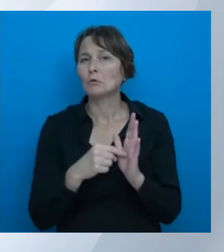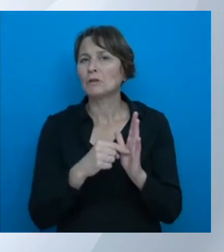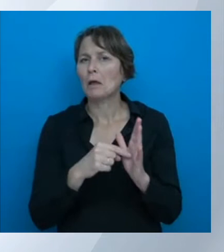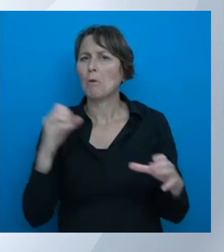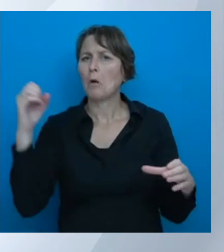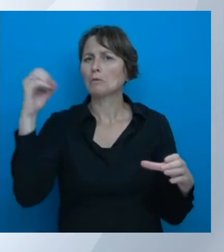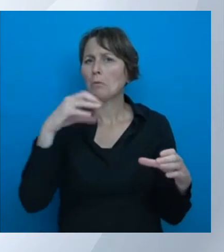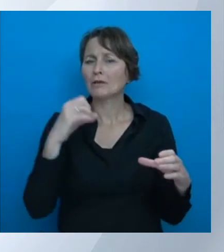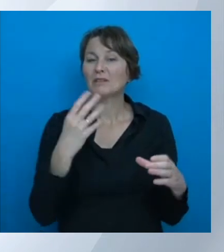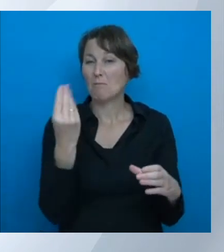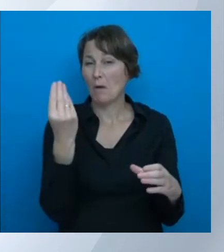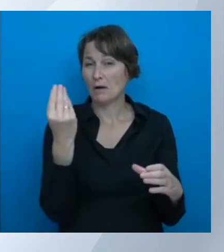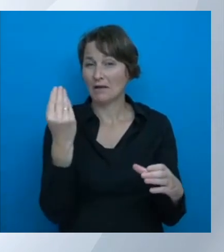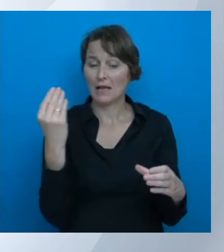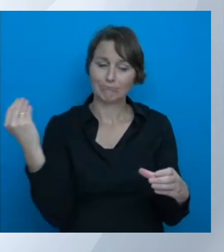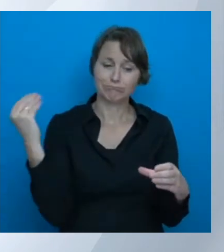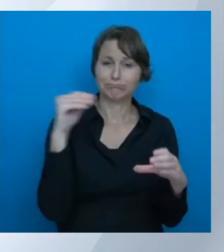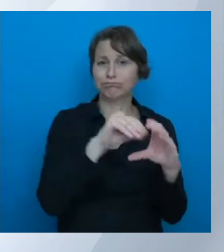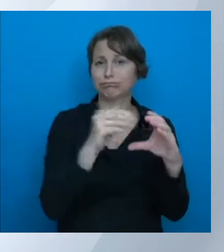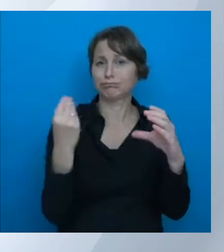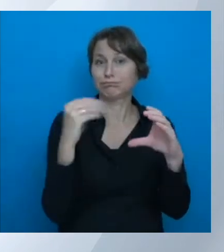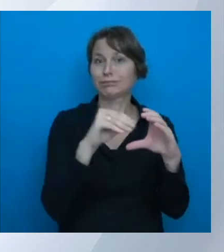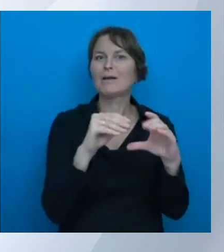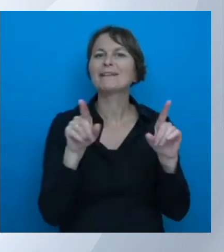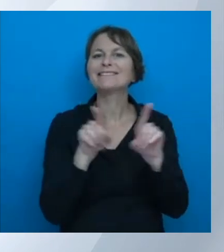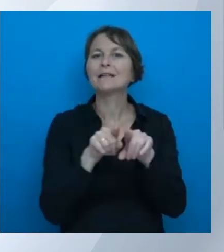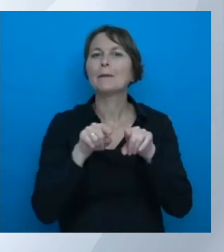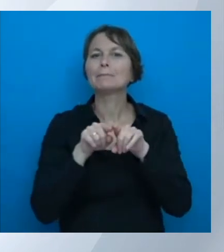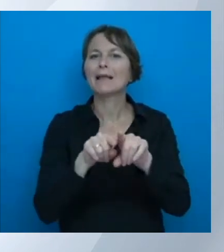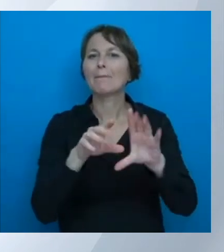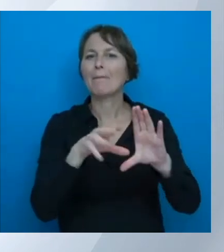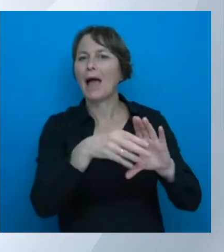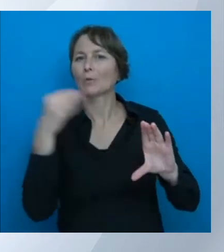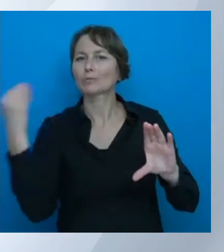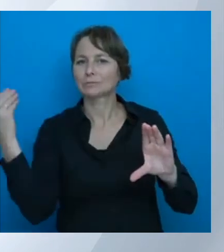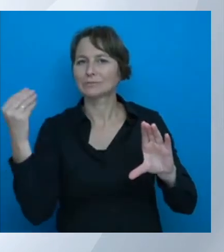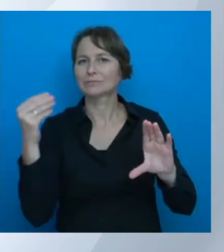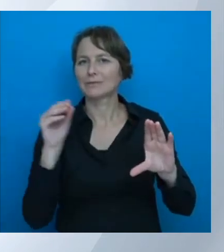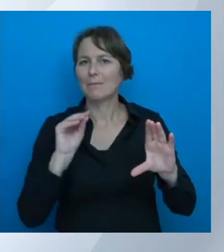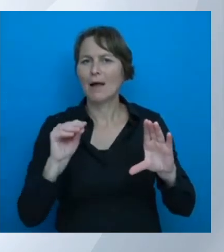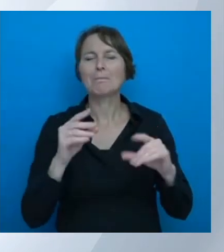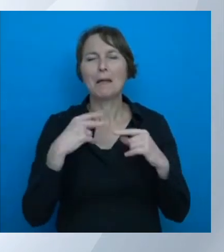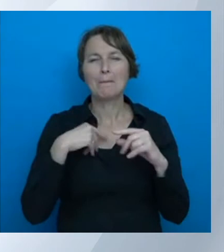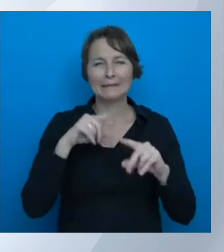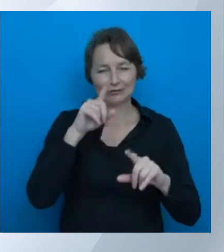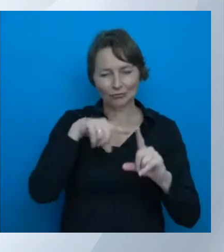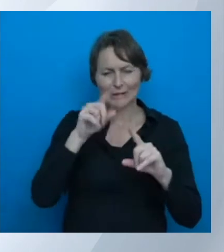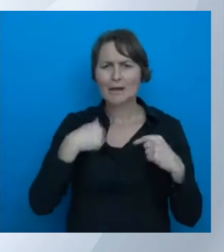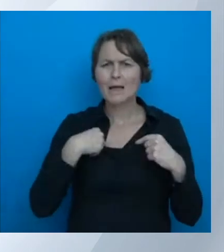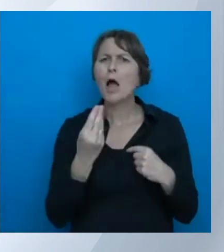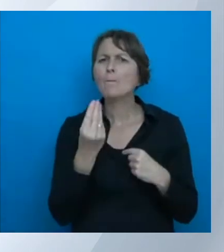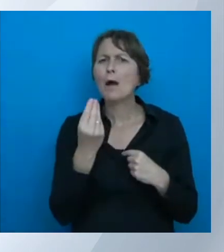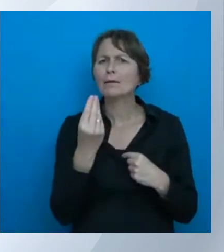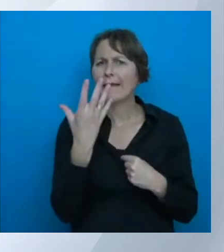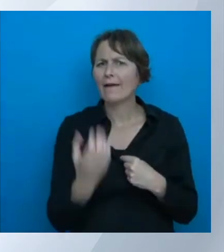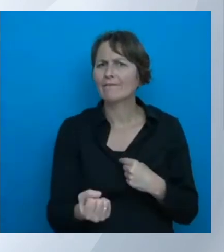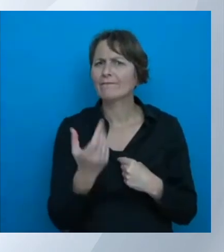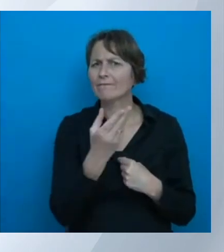money into my account and withdraw at the same time, and also to know what is the balance. So let me show you that again, the sample HTTP